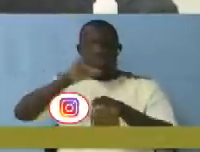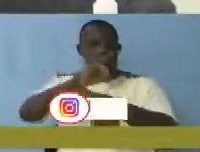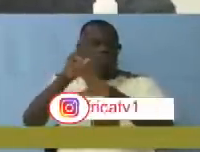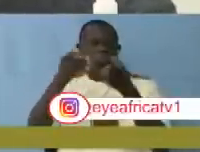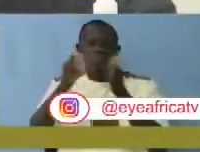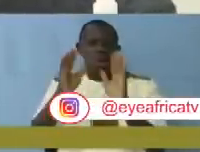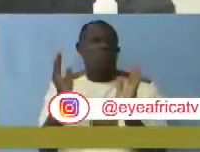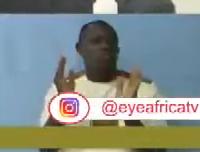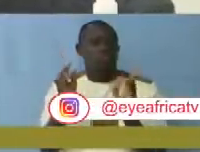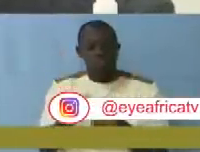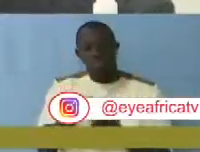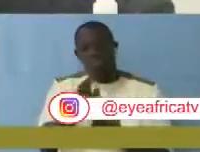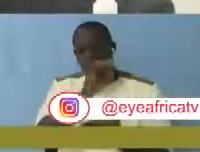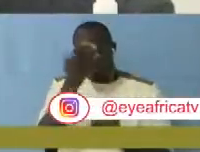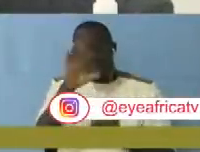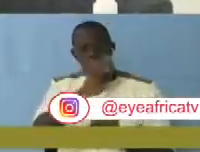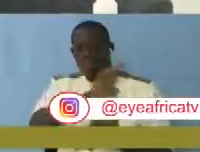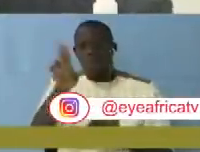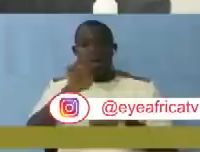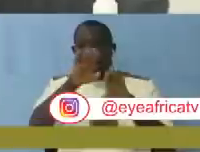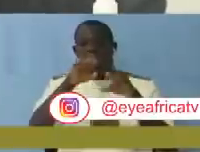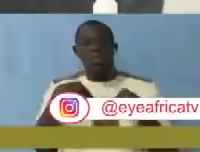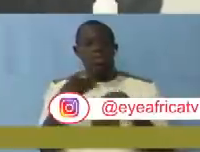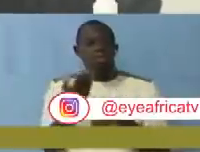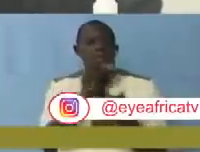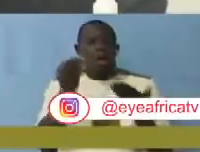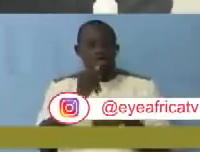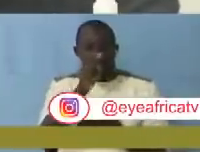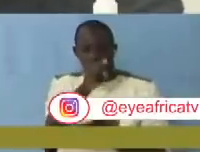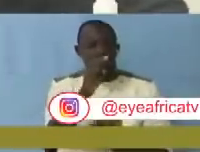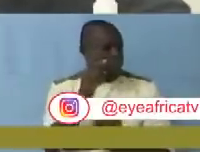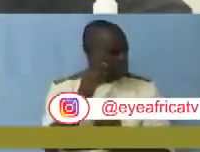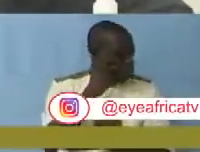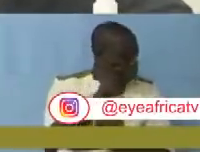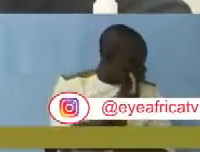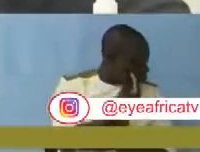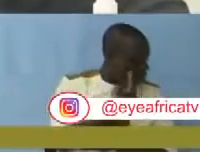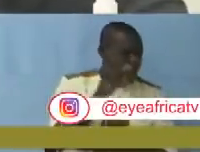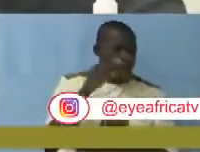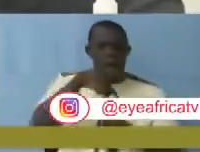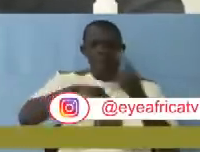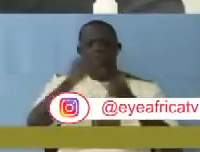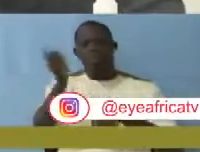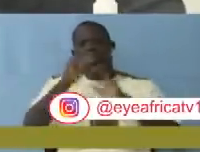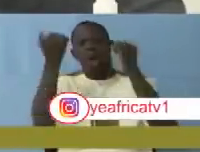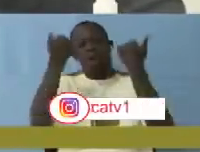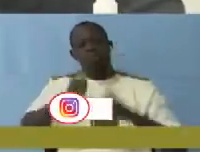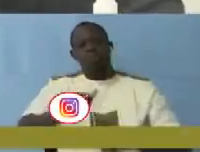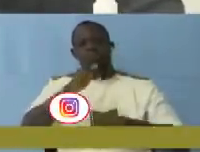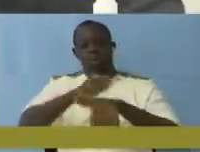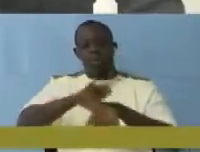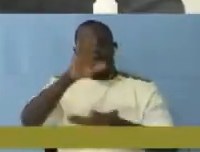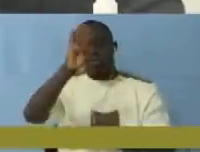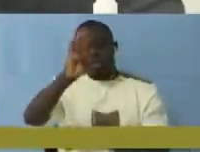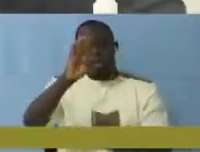You may deny it because you are ashamed by what happened to Samba Jallo.